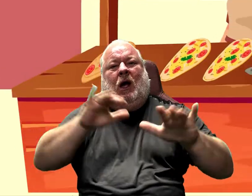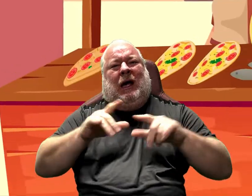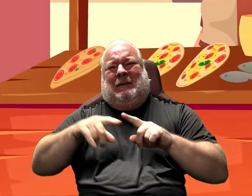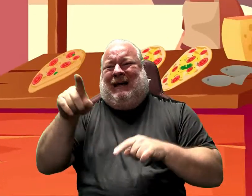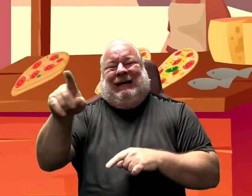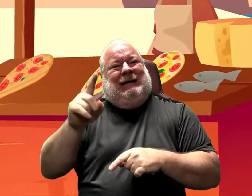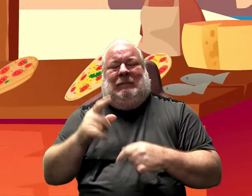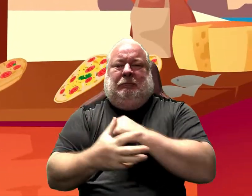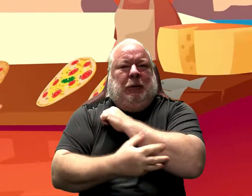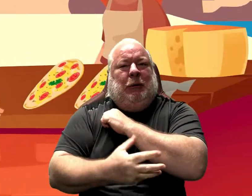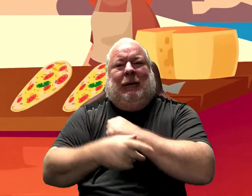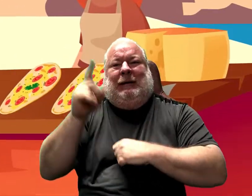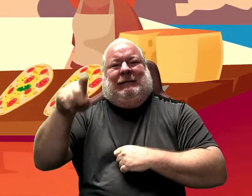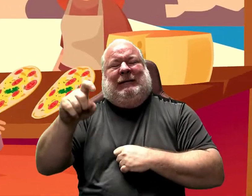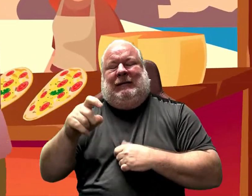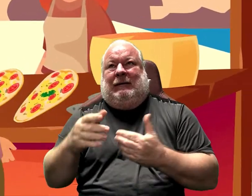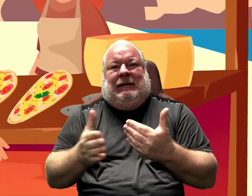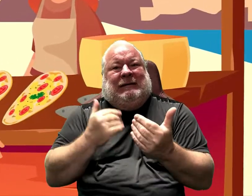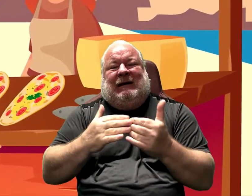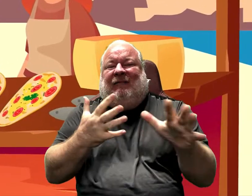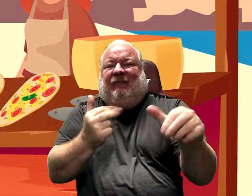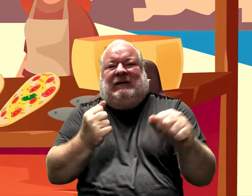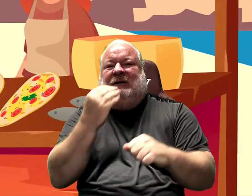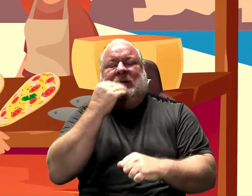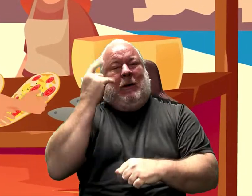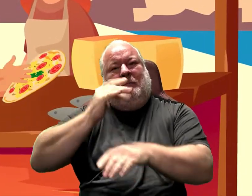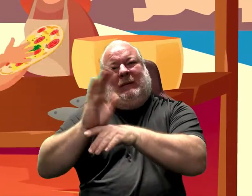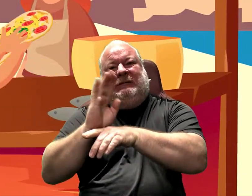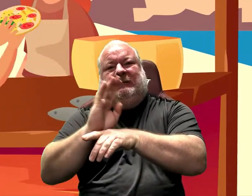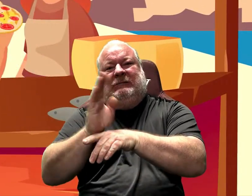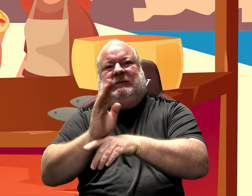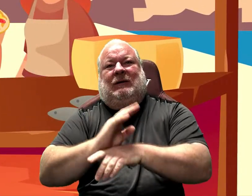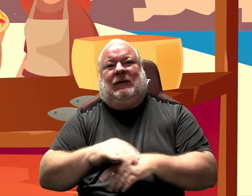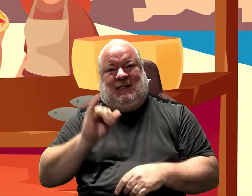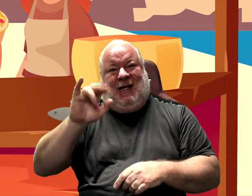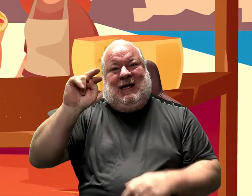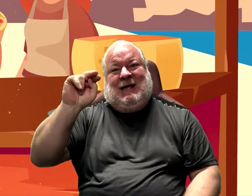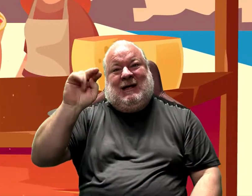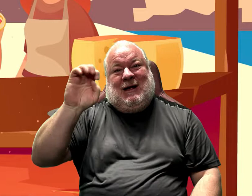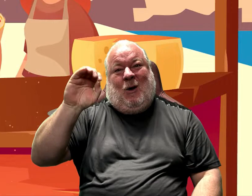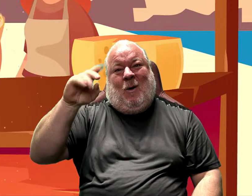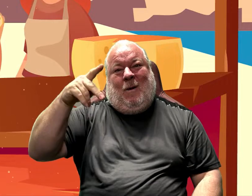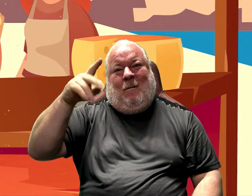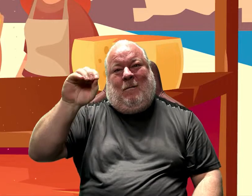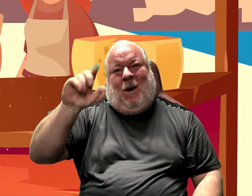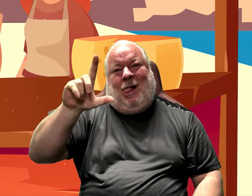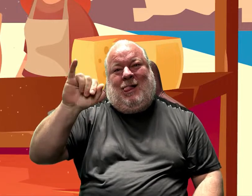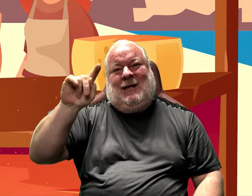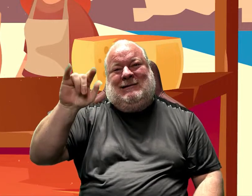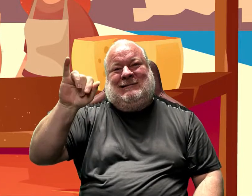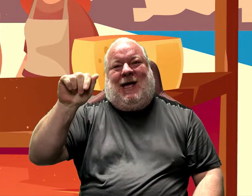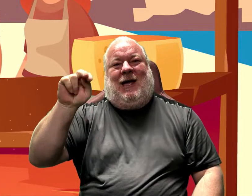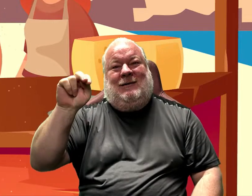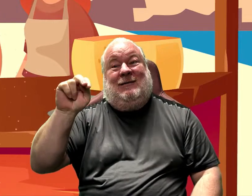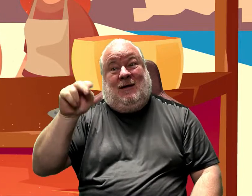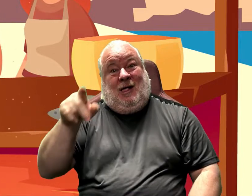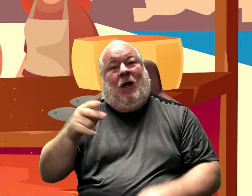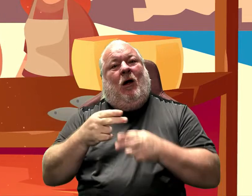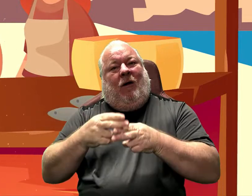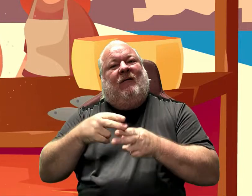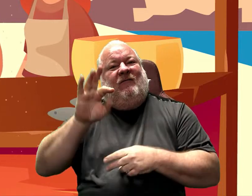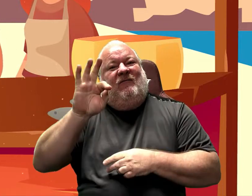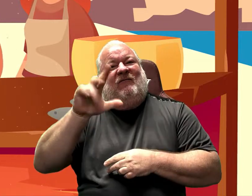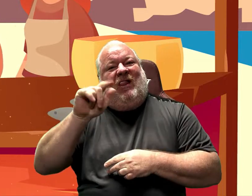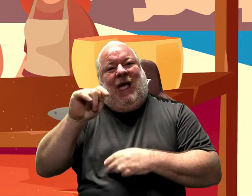to eat. The people of Naples, or Neapolitans as they're called, turned to our ancient treat, the flatbread.